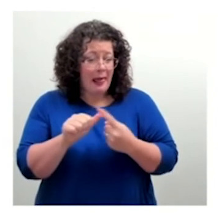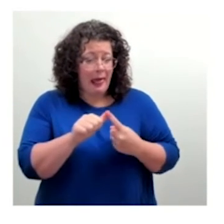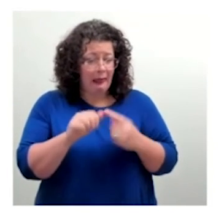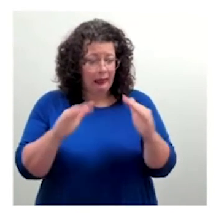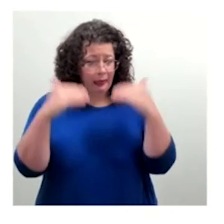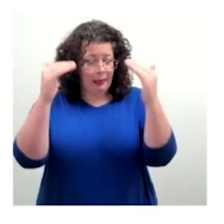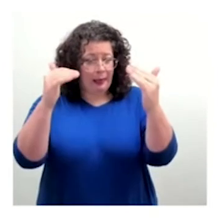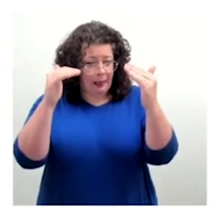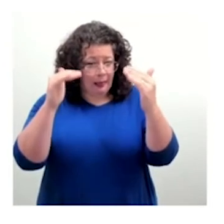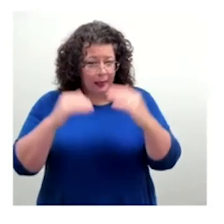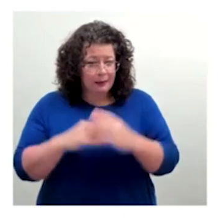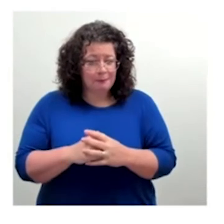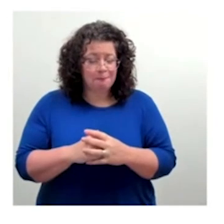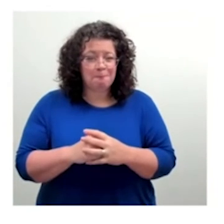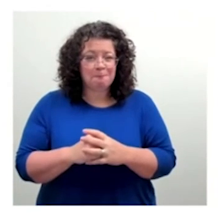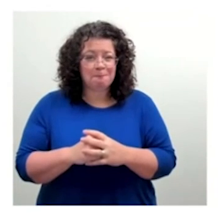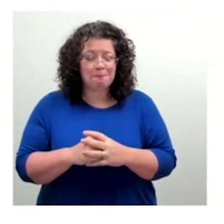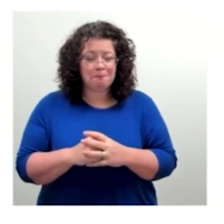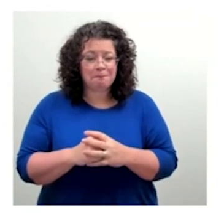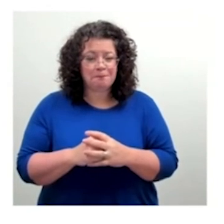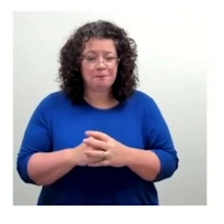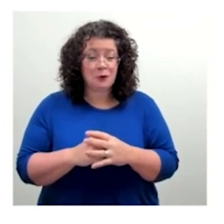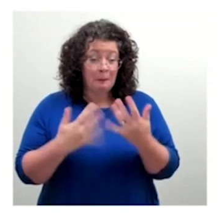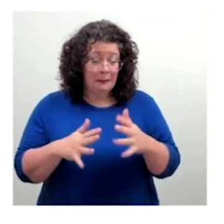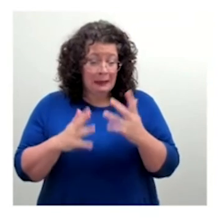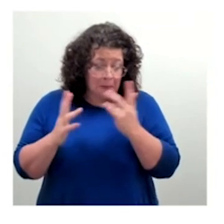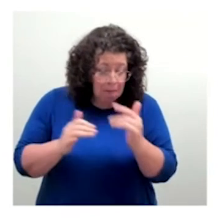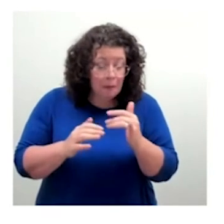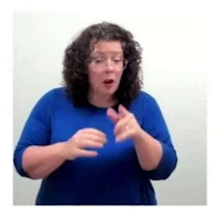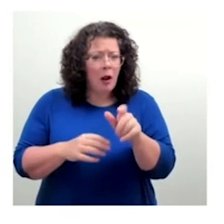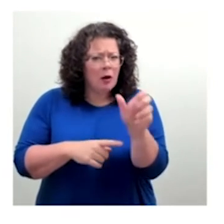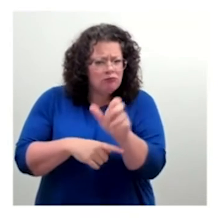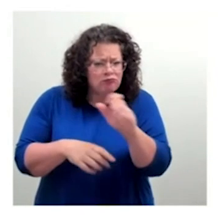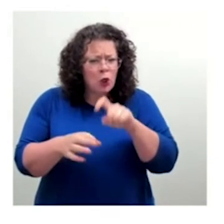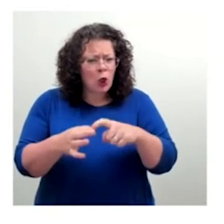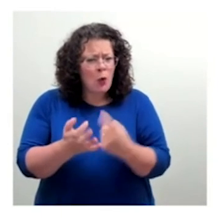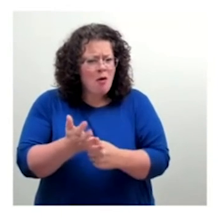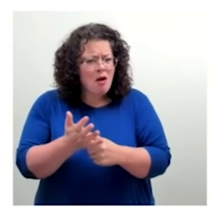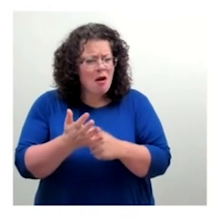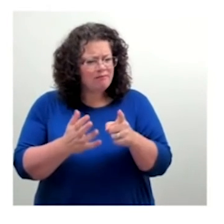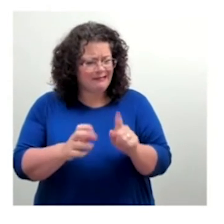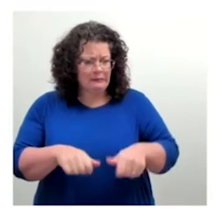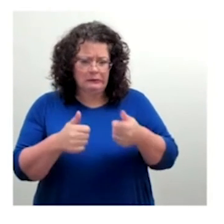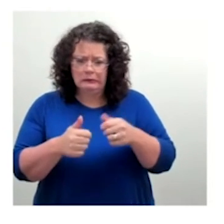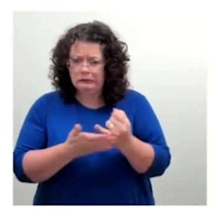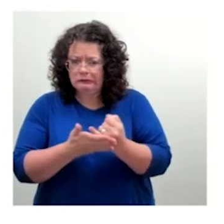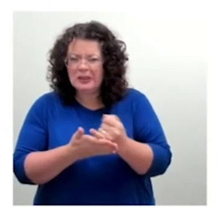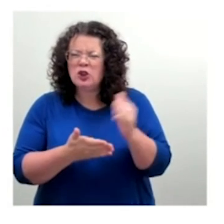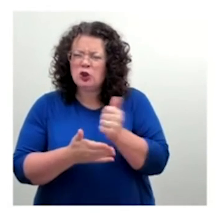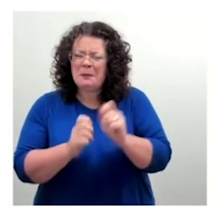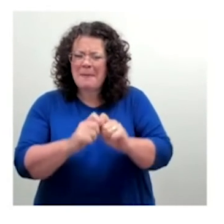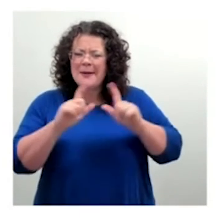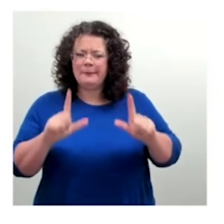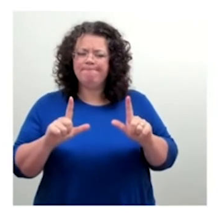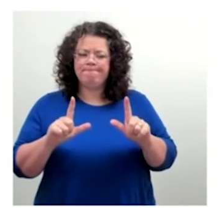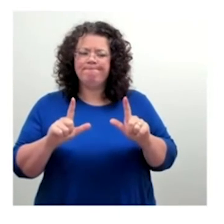that immediately looking at that, you're like, yeah, that needs to be improved. It should be improved. I can't see any reason why that venue check-in icon couldn't